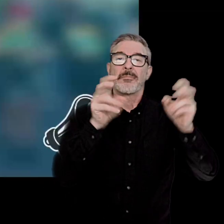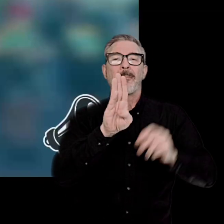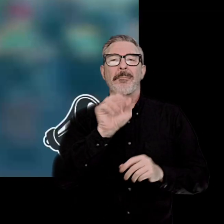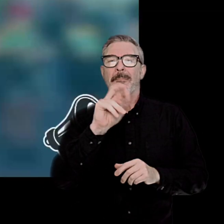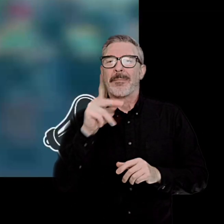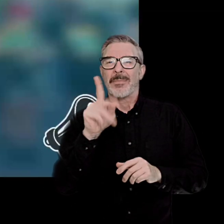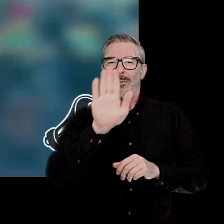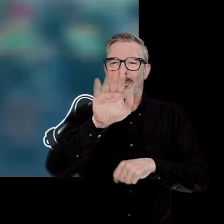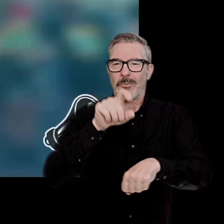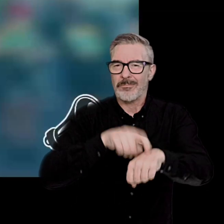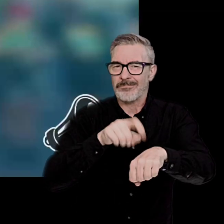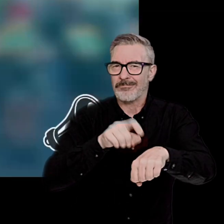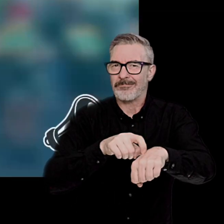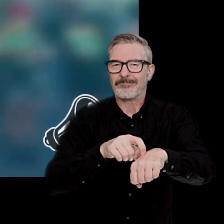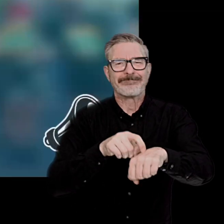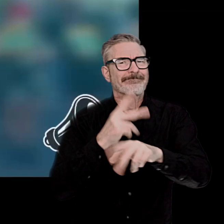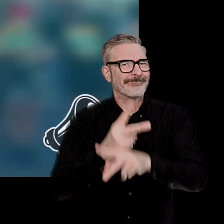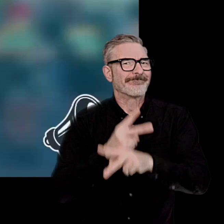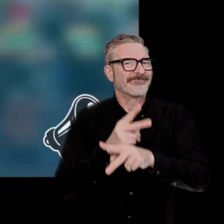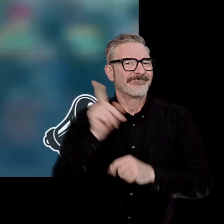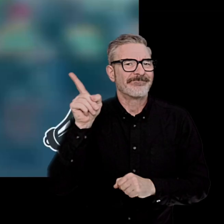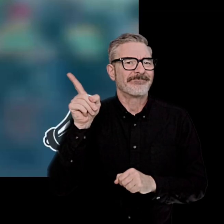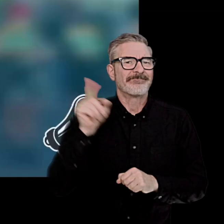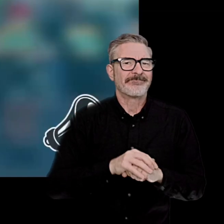1.5 of your regular rate of pay.